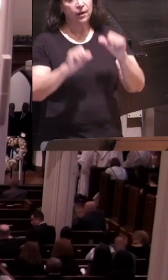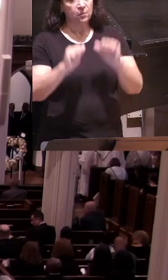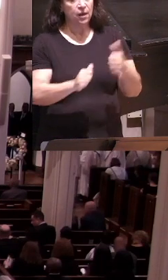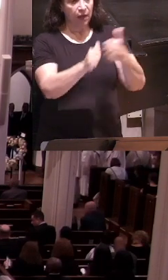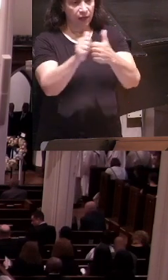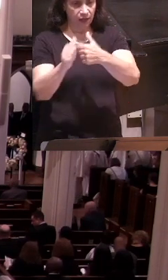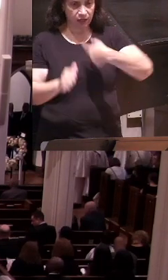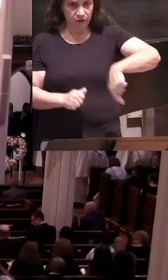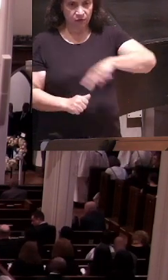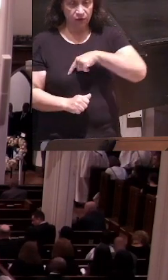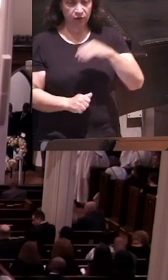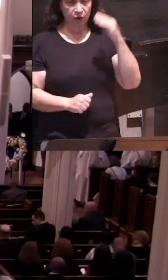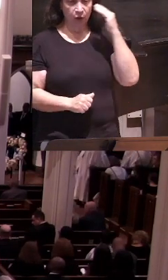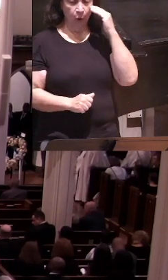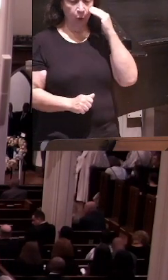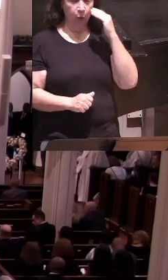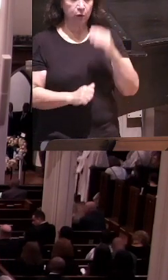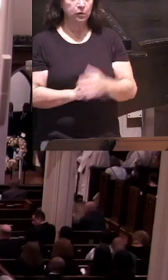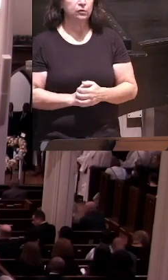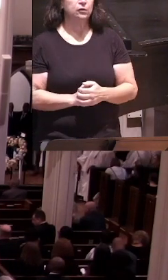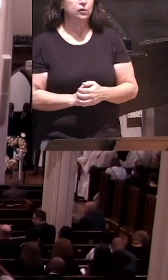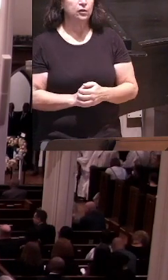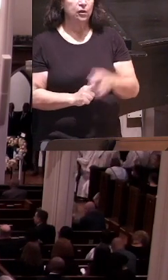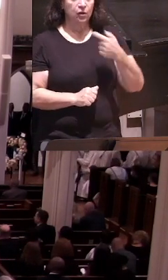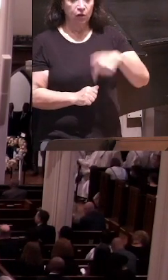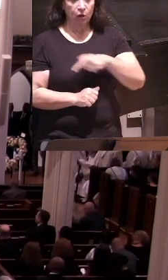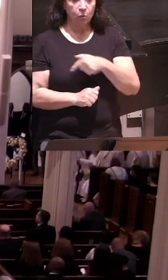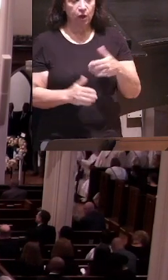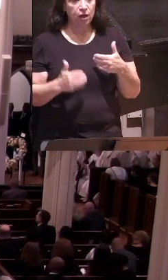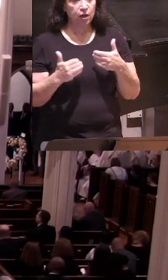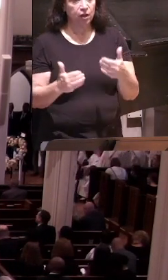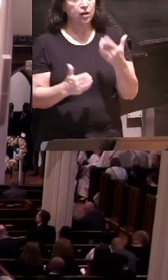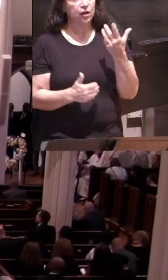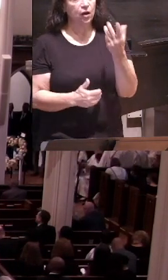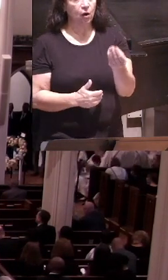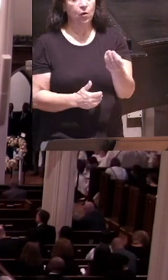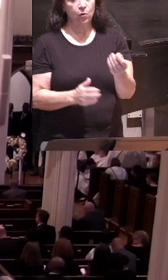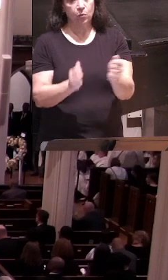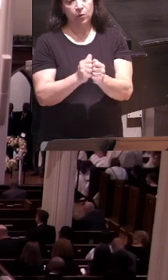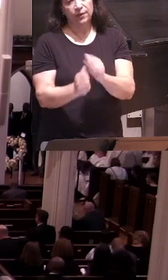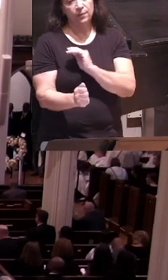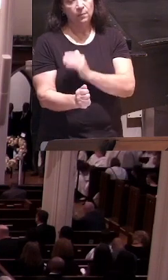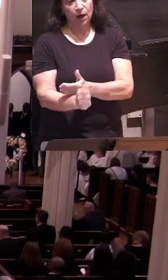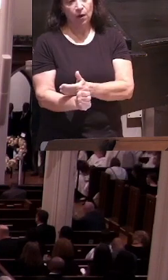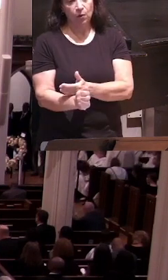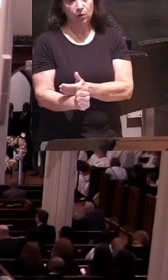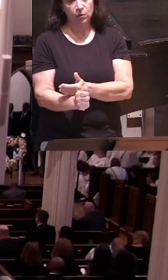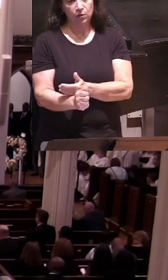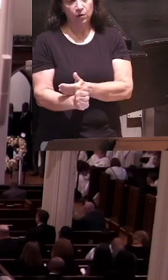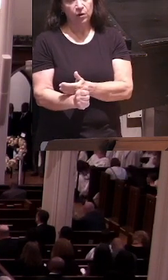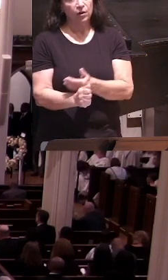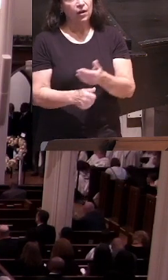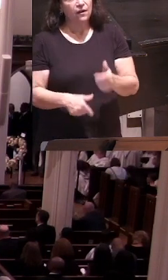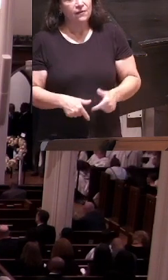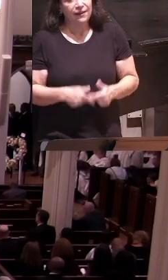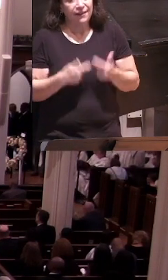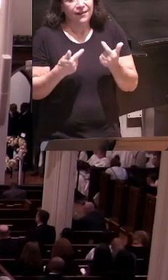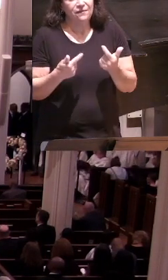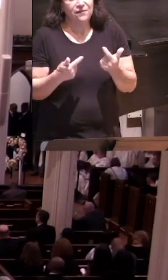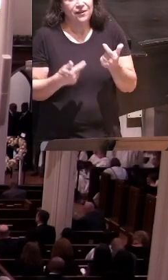one of us know that we go with the power of a